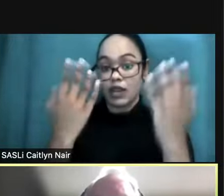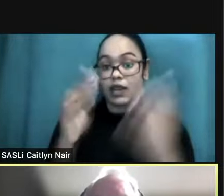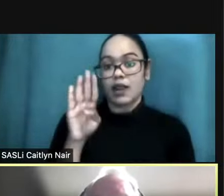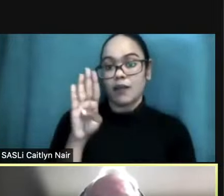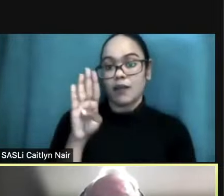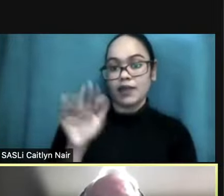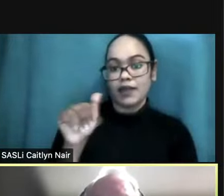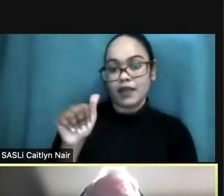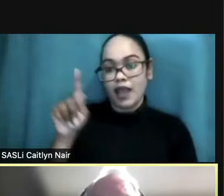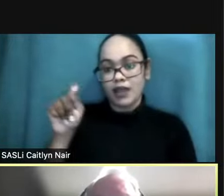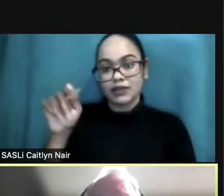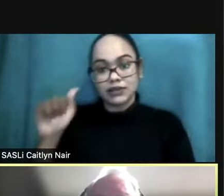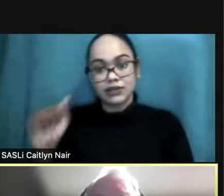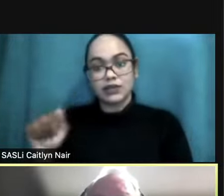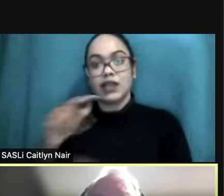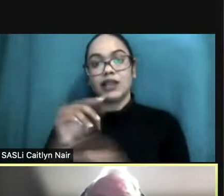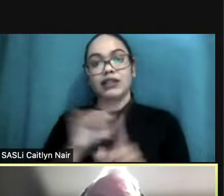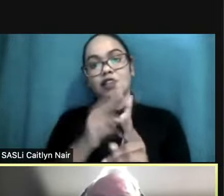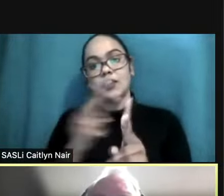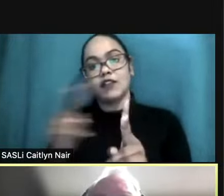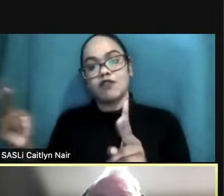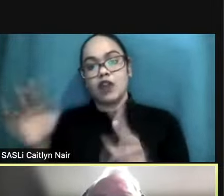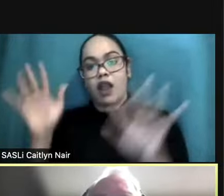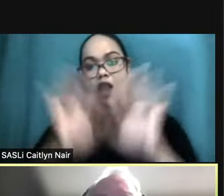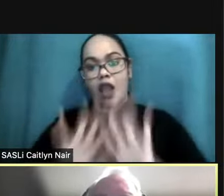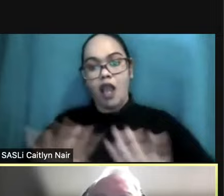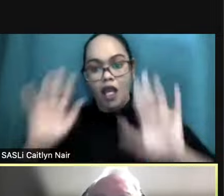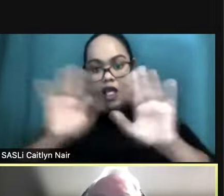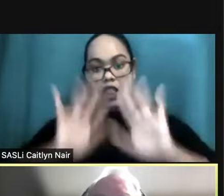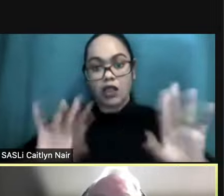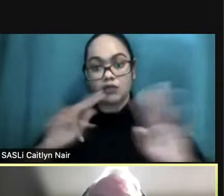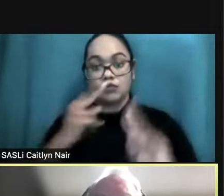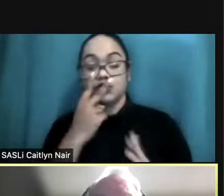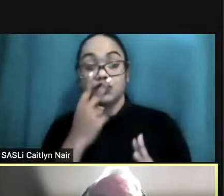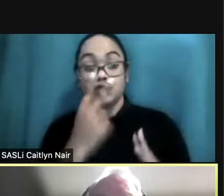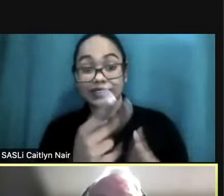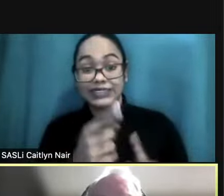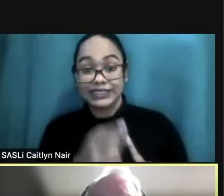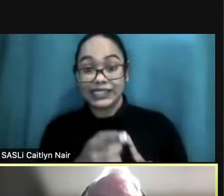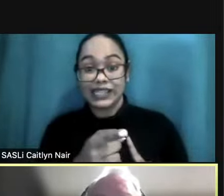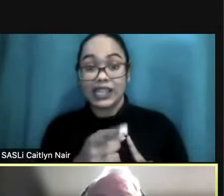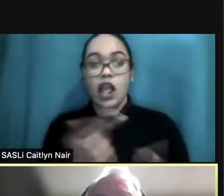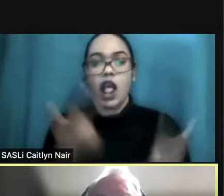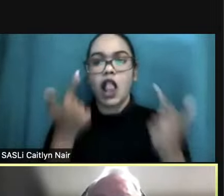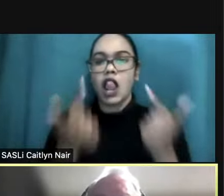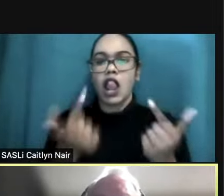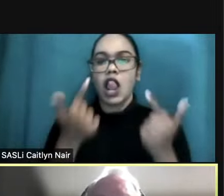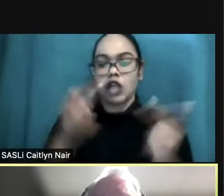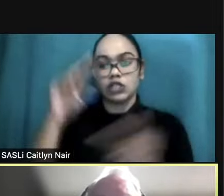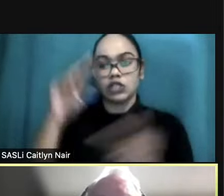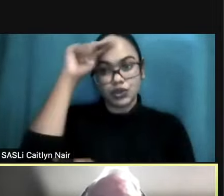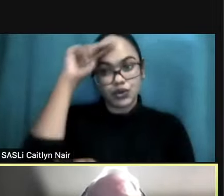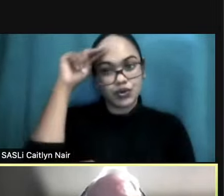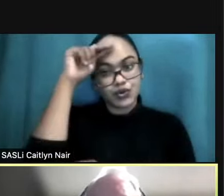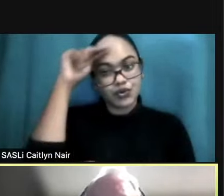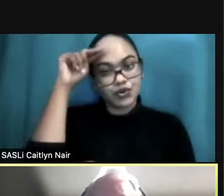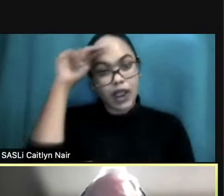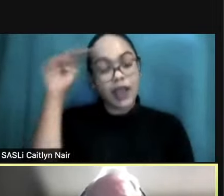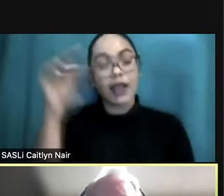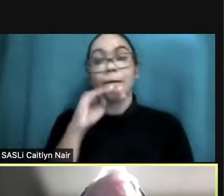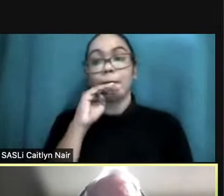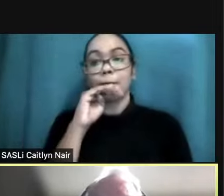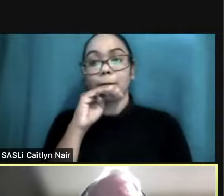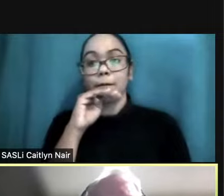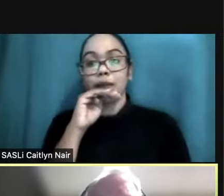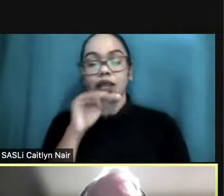a different color. So there you see initially just this light gray, which meant that there were lots of